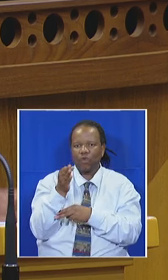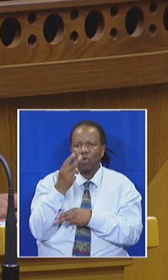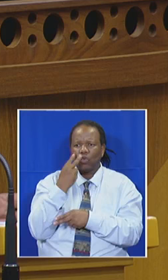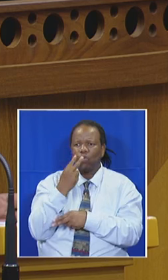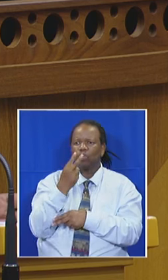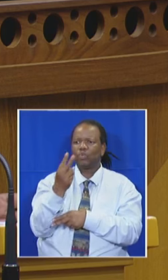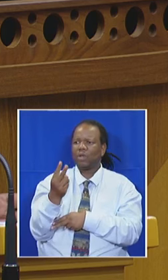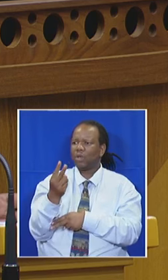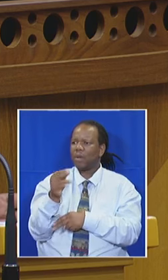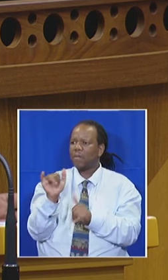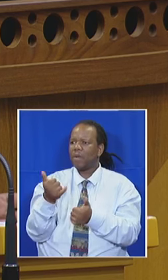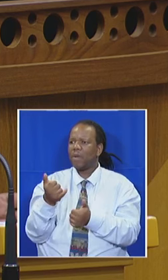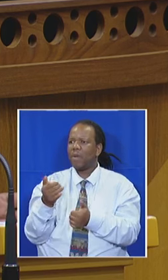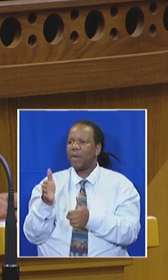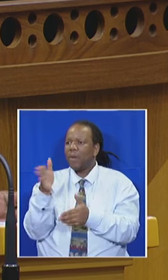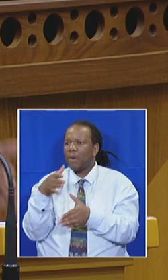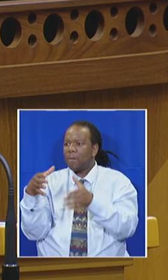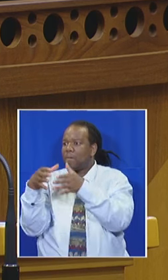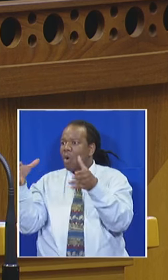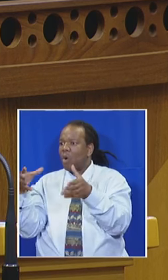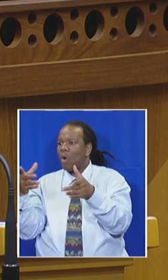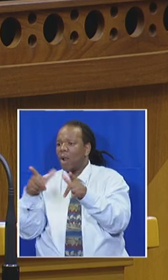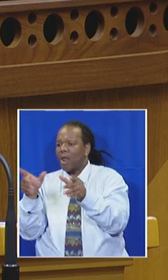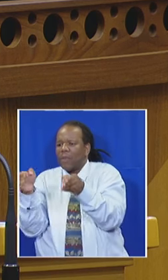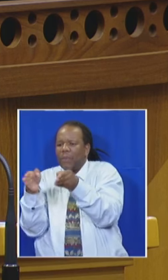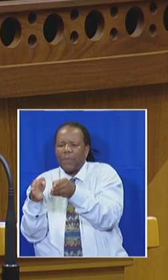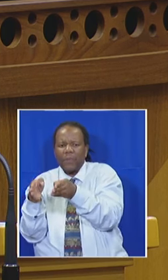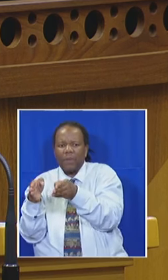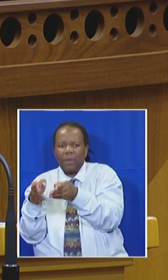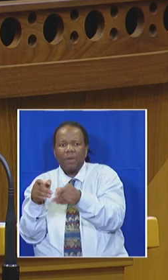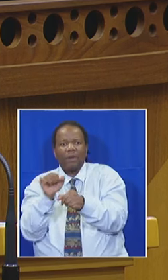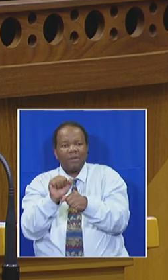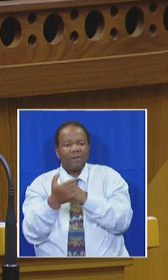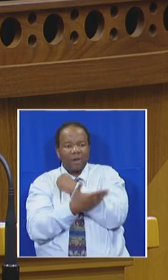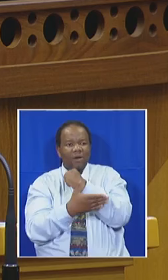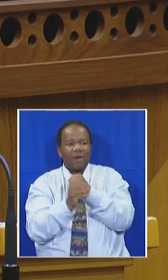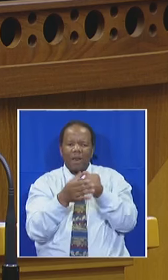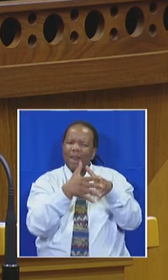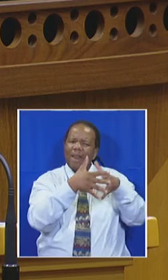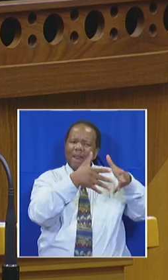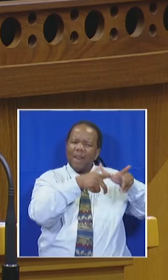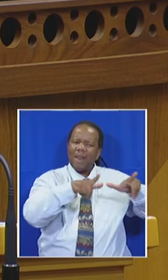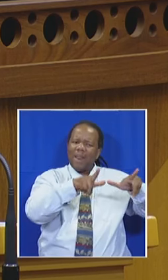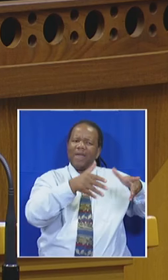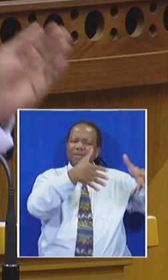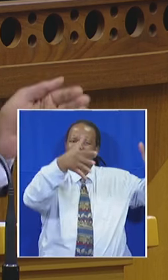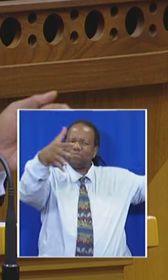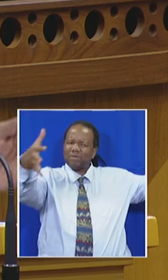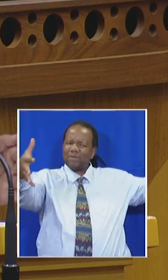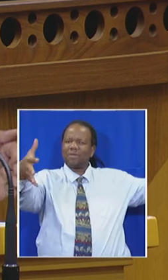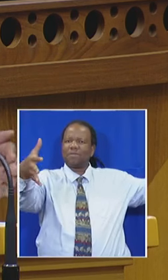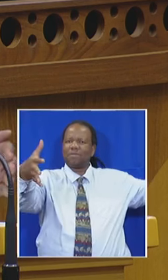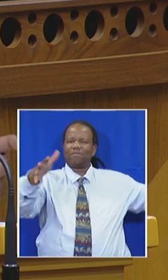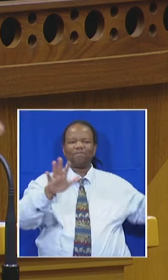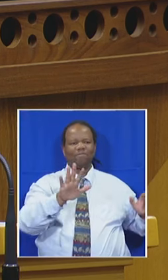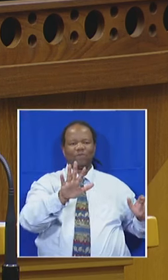there is a land in the country. And we have said we are not going to act like in other parts